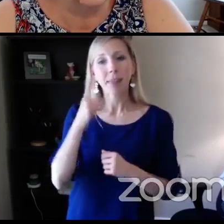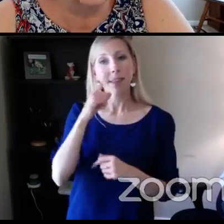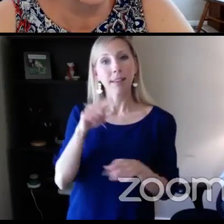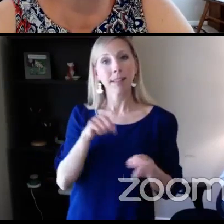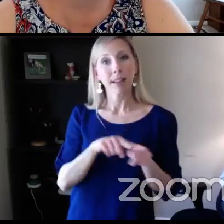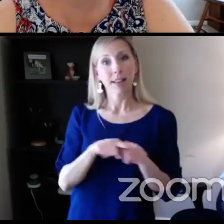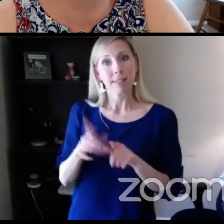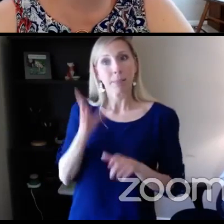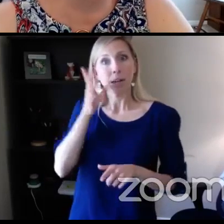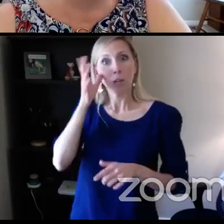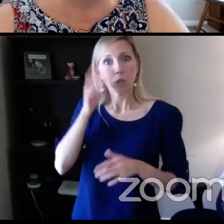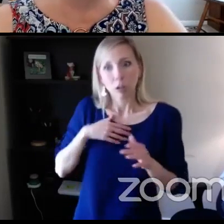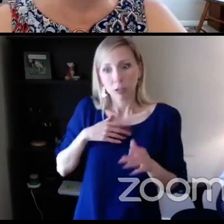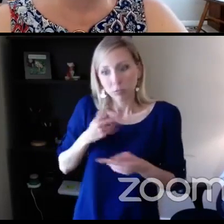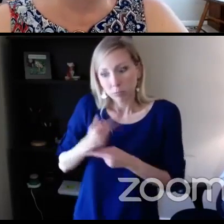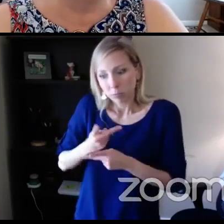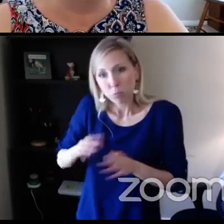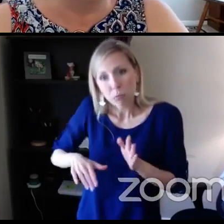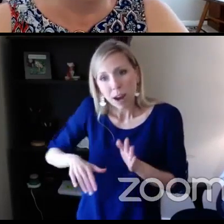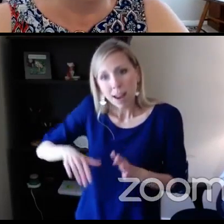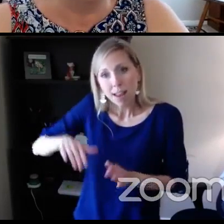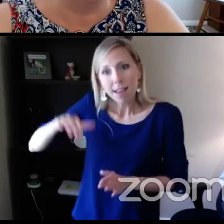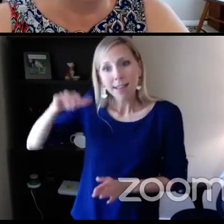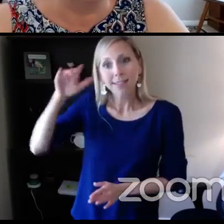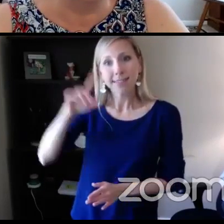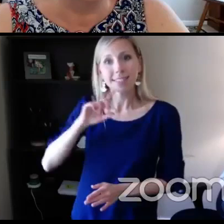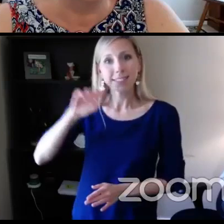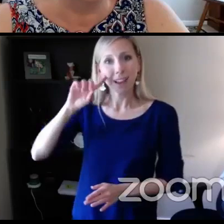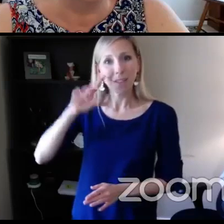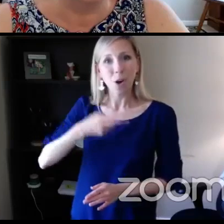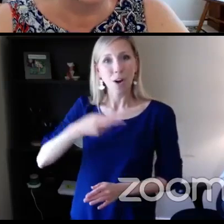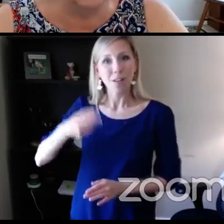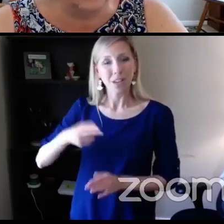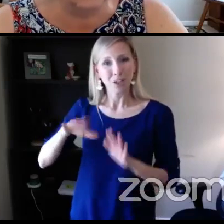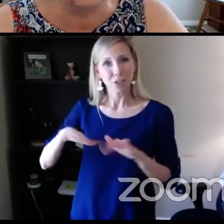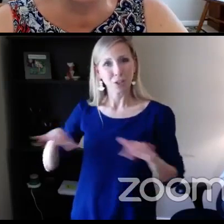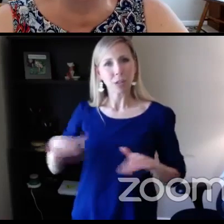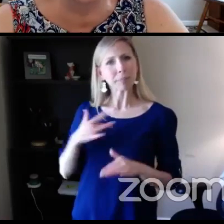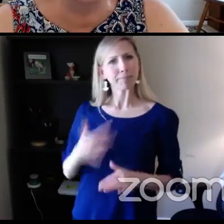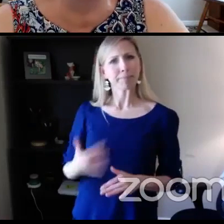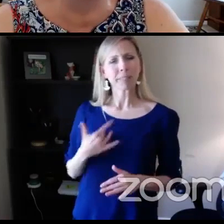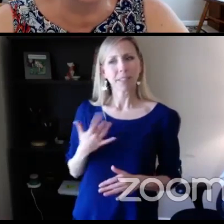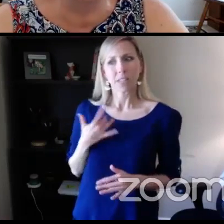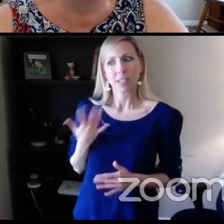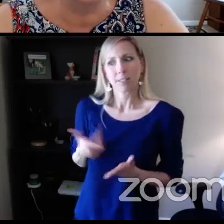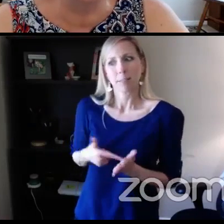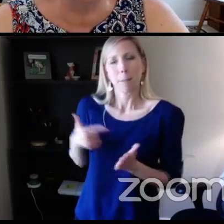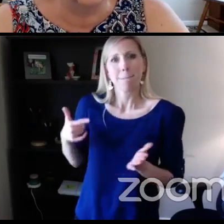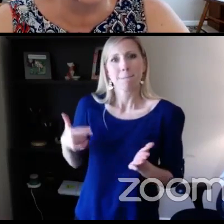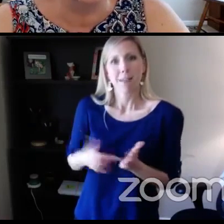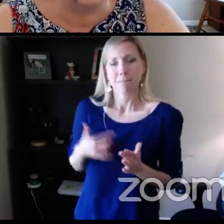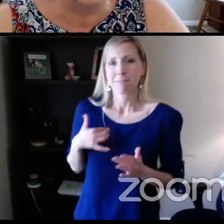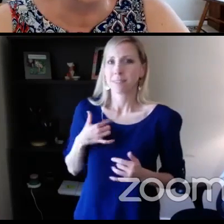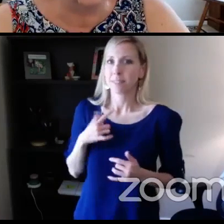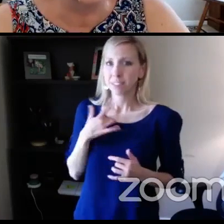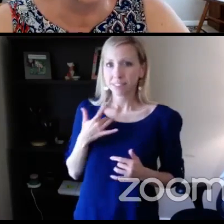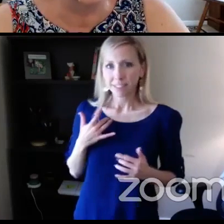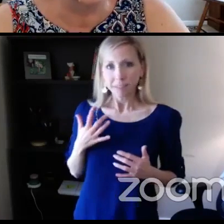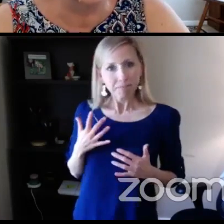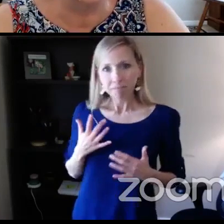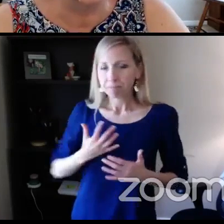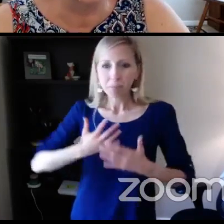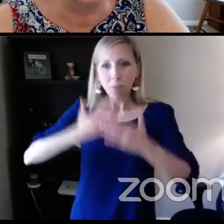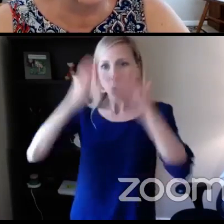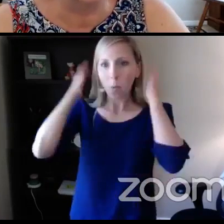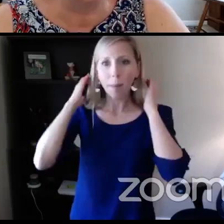and hard of hearing children, sometimes the process is a little bit overwhelming. Mm-hmm. So just knowing that you guys have kind of created it where